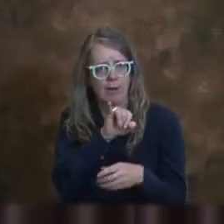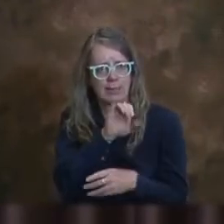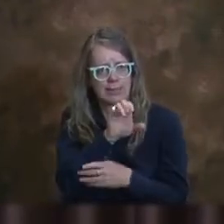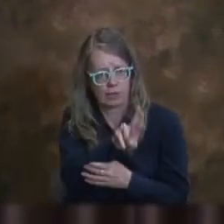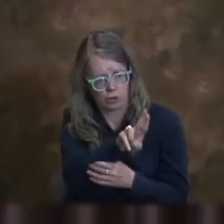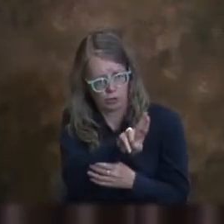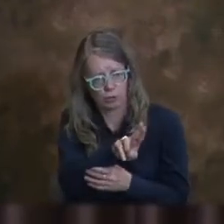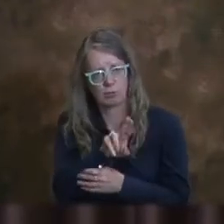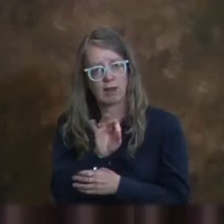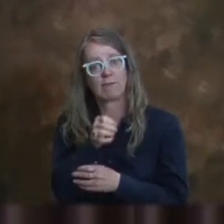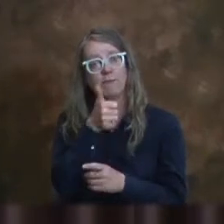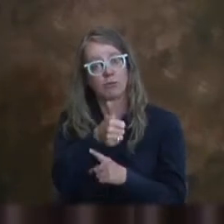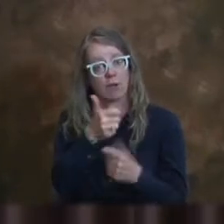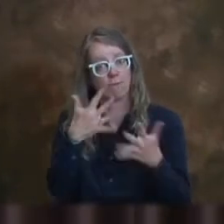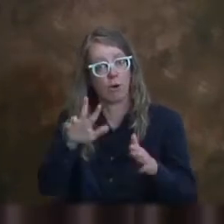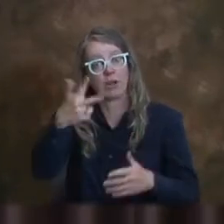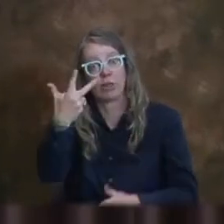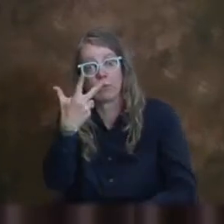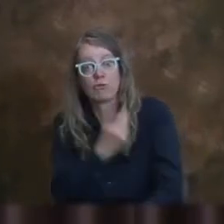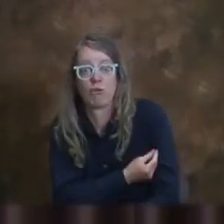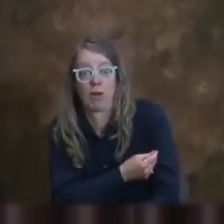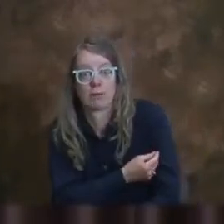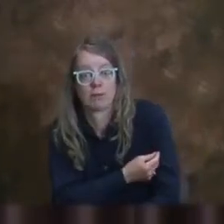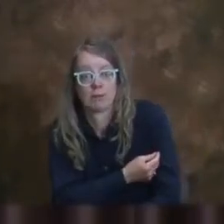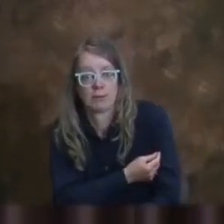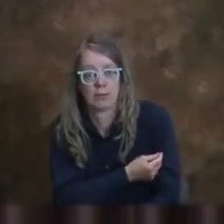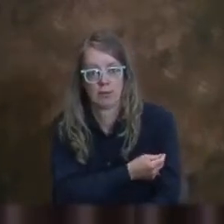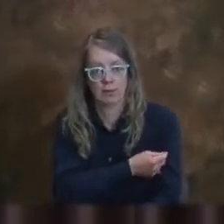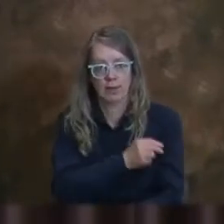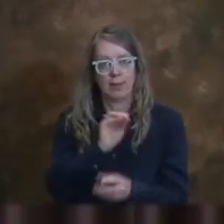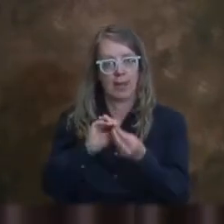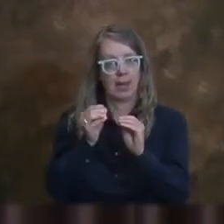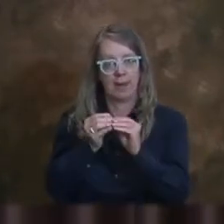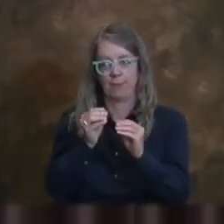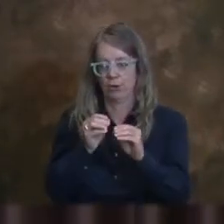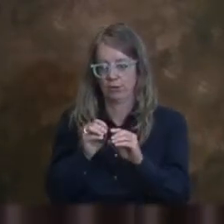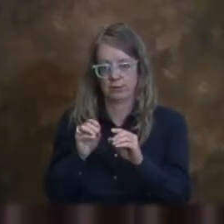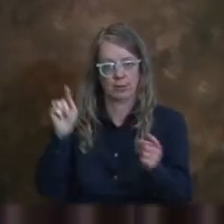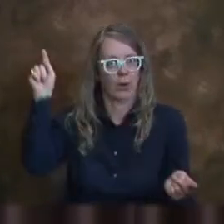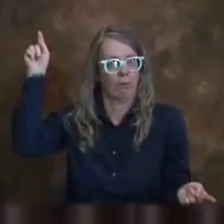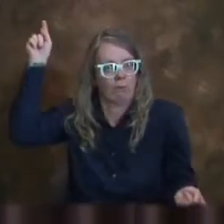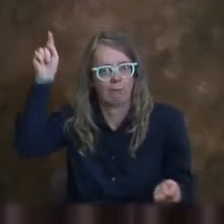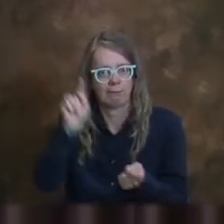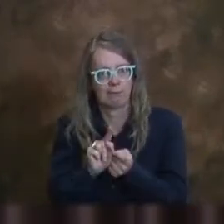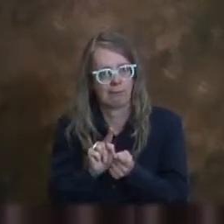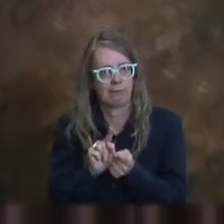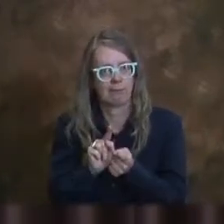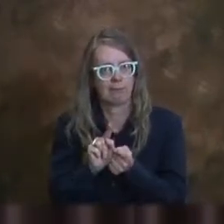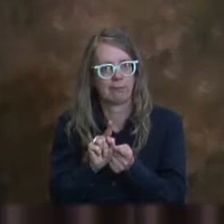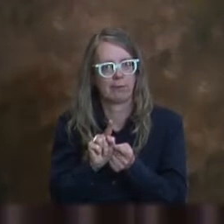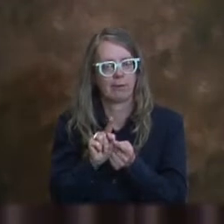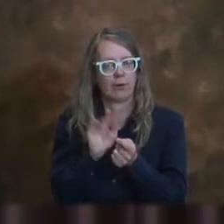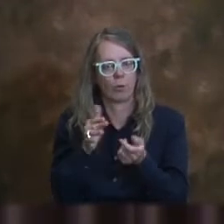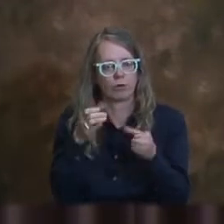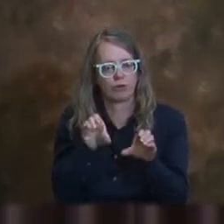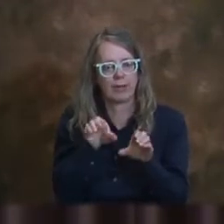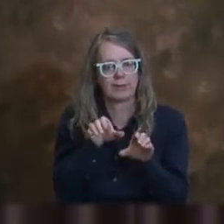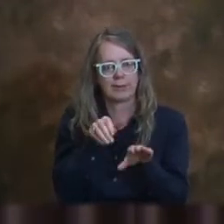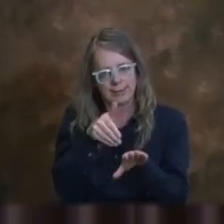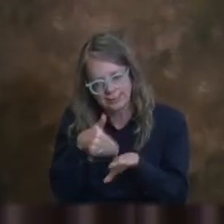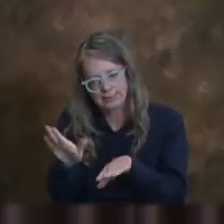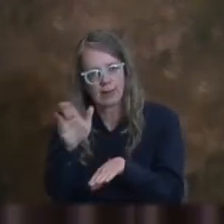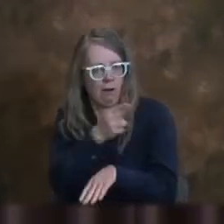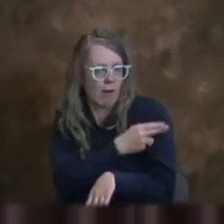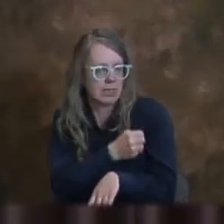the booster, I mean, it is dramatically decreasing your chances of ending up in the hospital or the